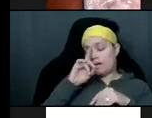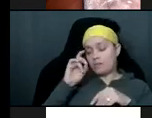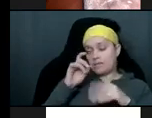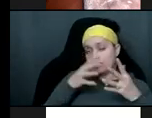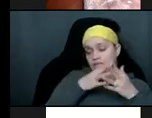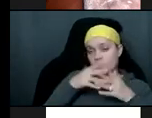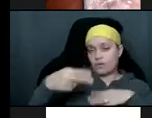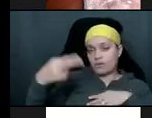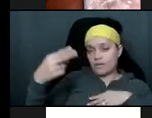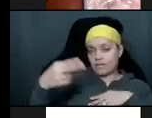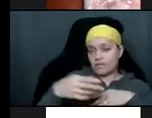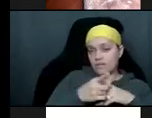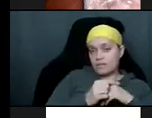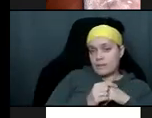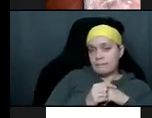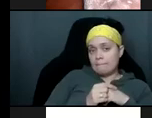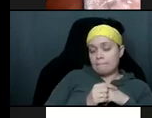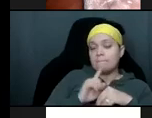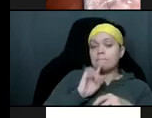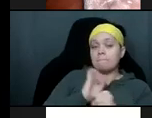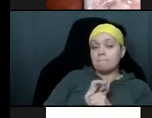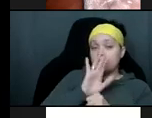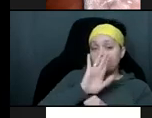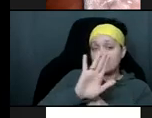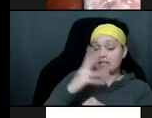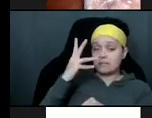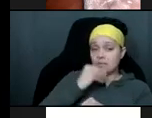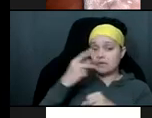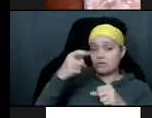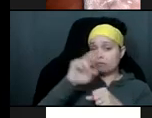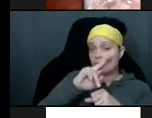American history. In fact, in this lovely park